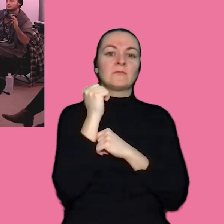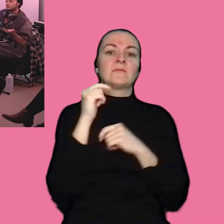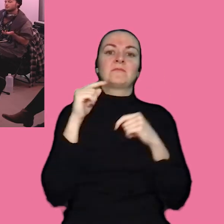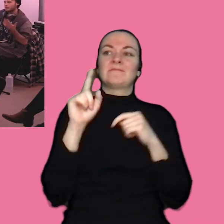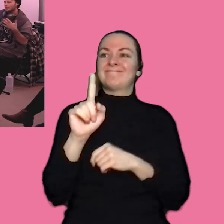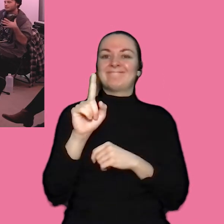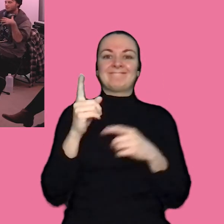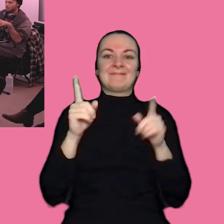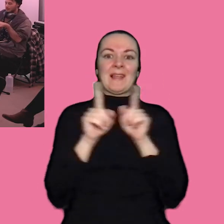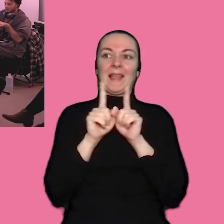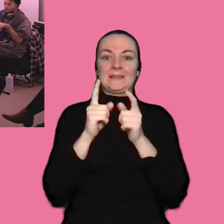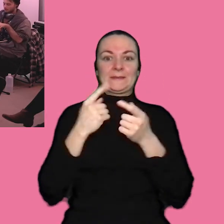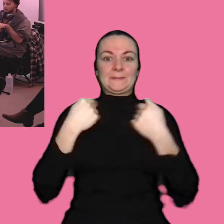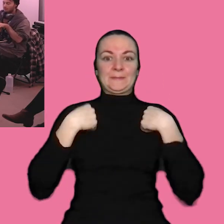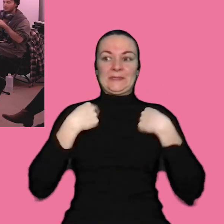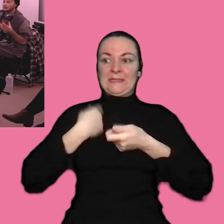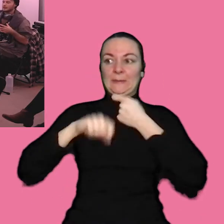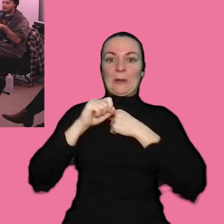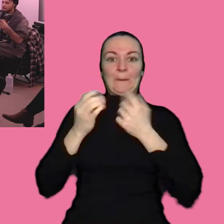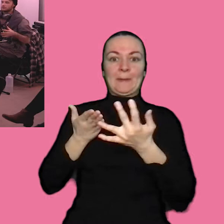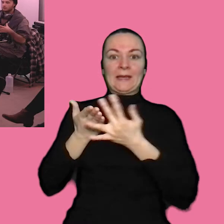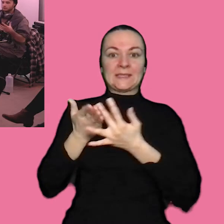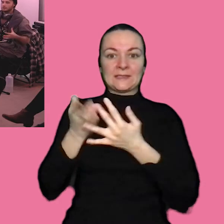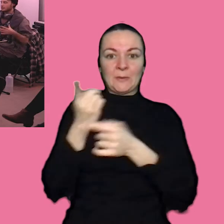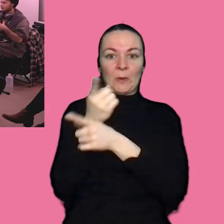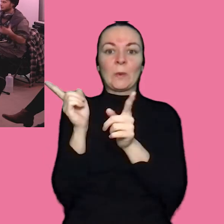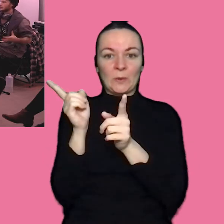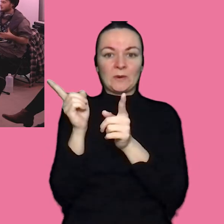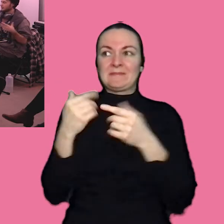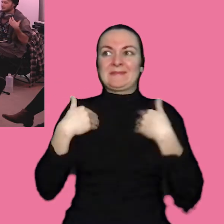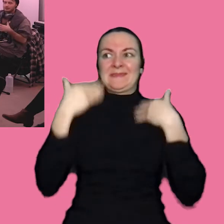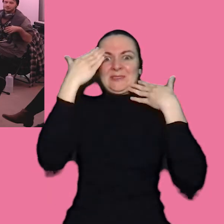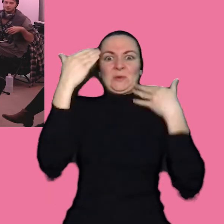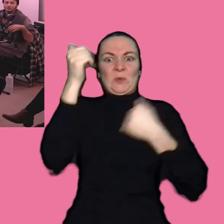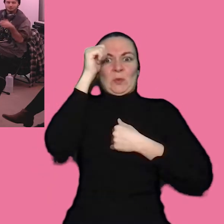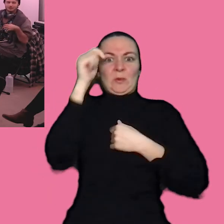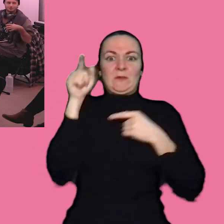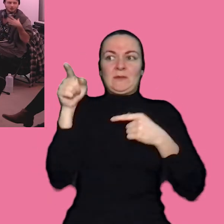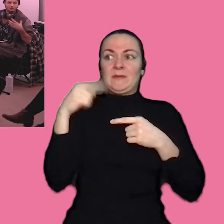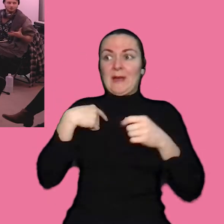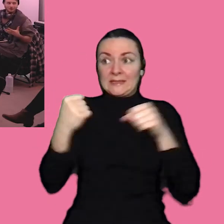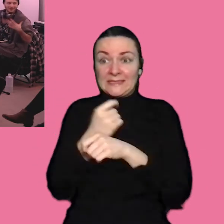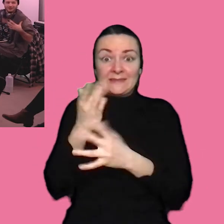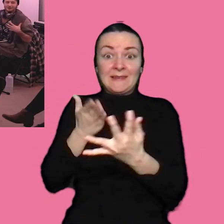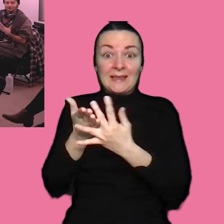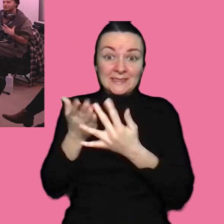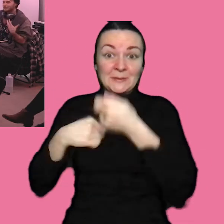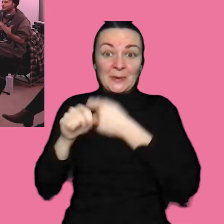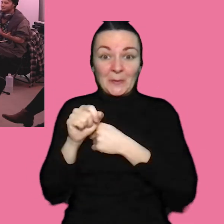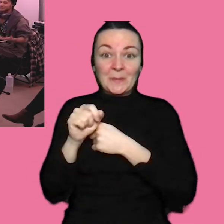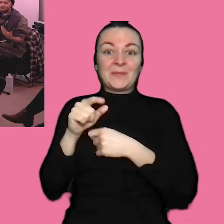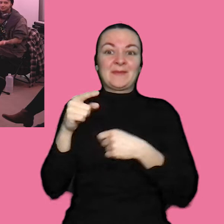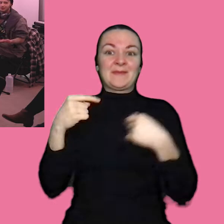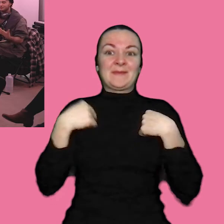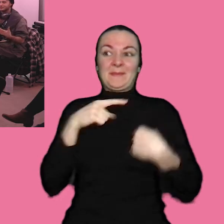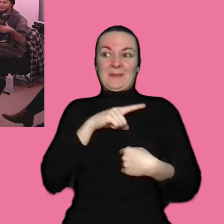few years ago, but as a way of making it accessible to me at the time. I didn't necessarily know that that's what I was doing. I just know that I